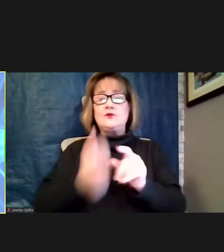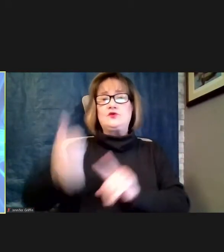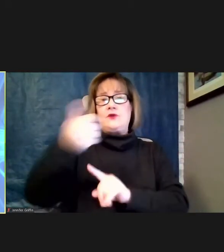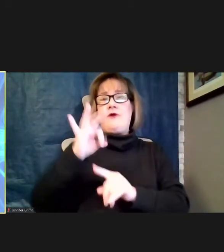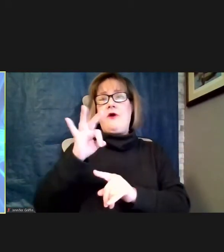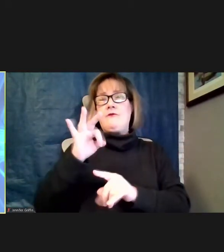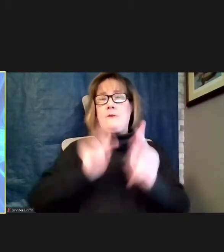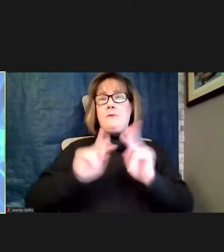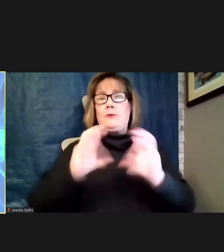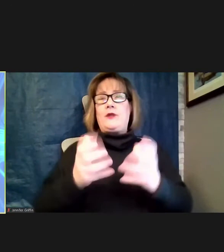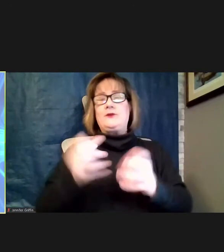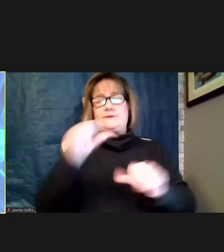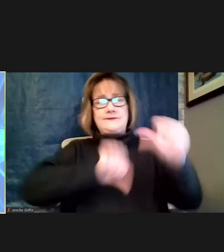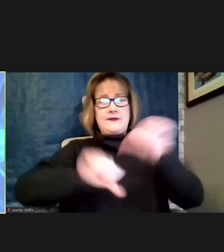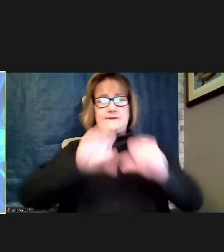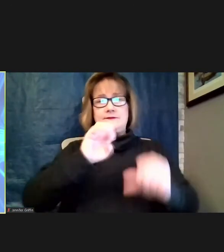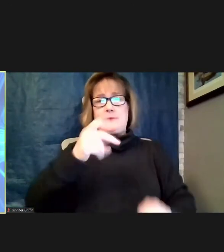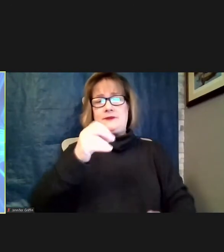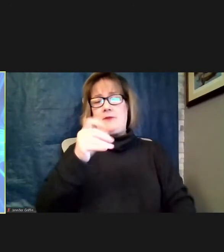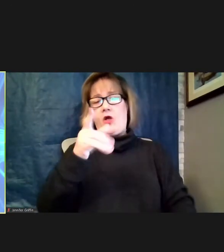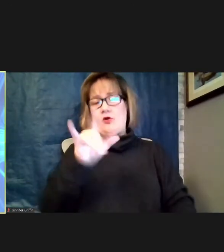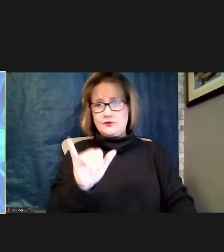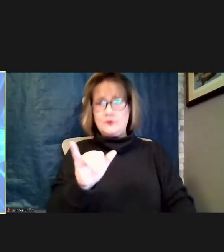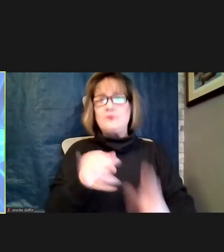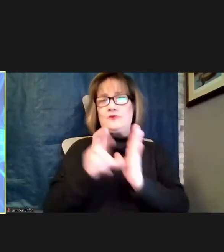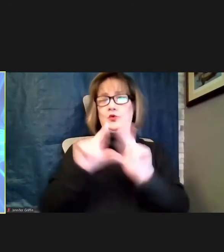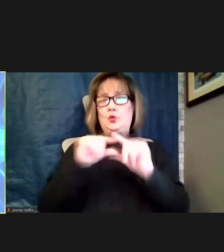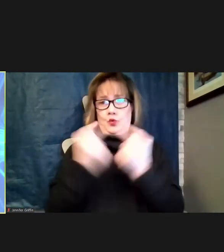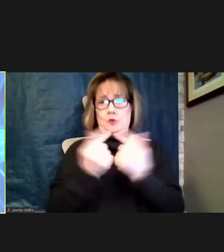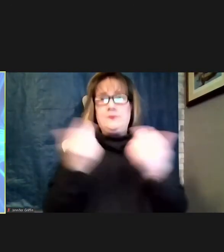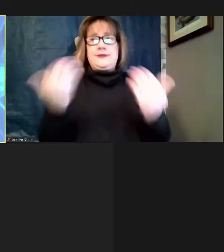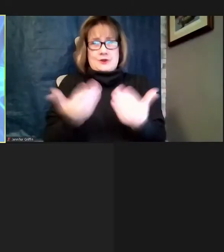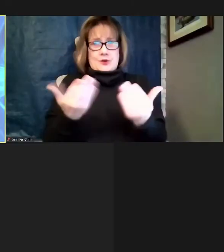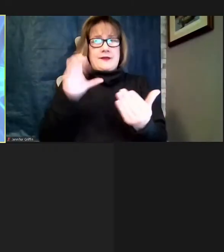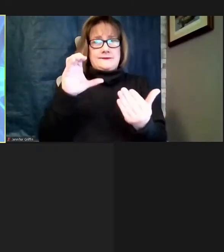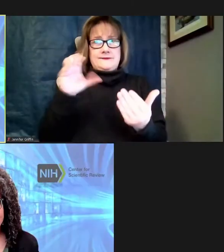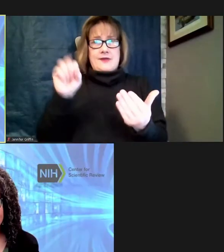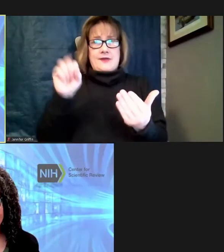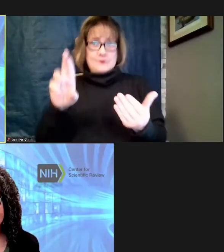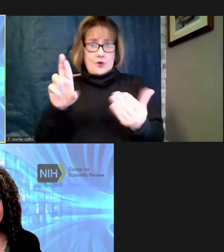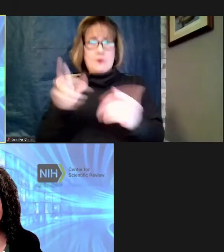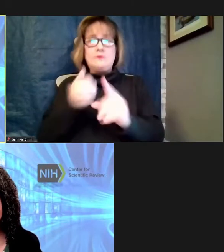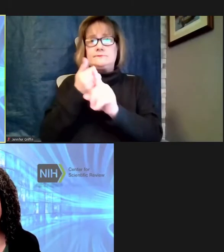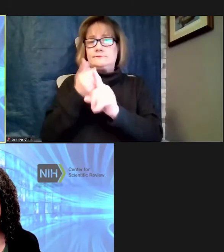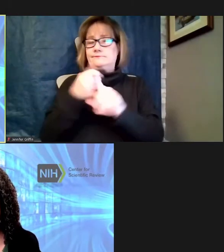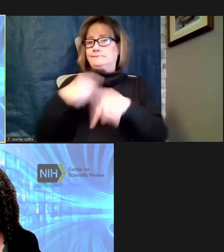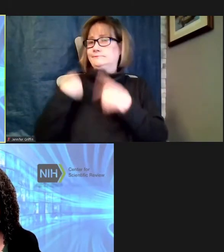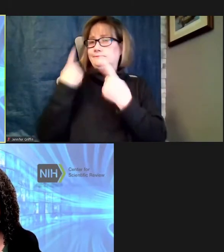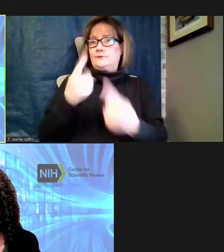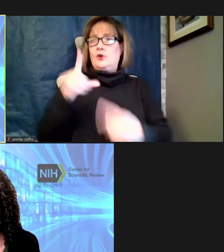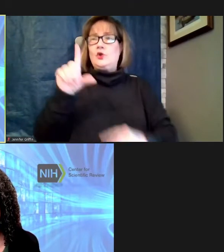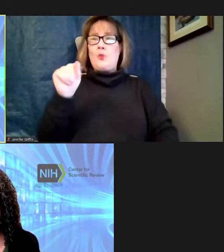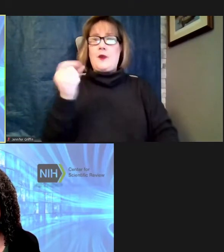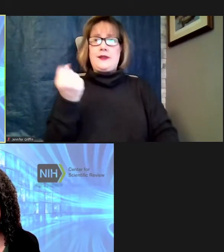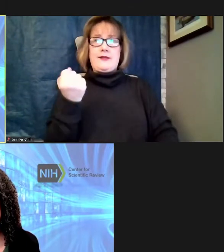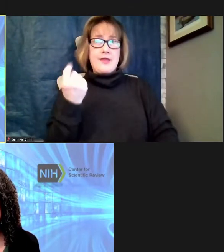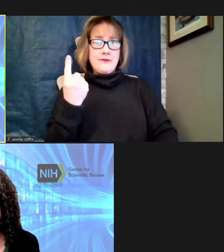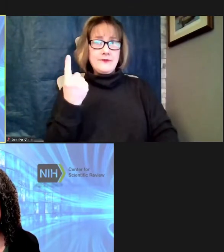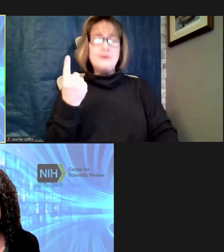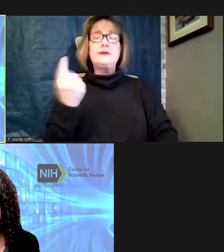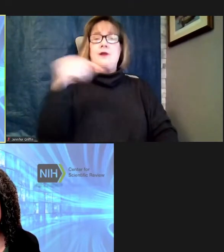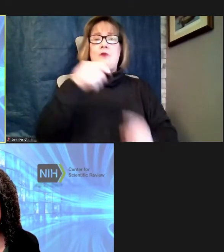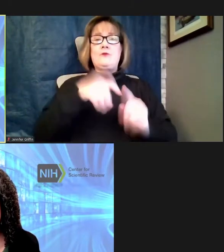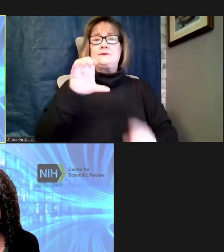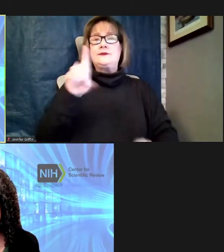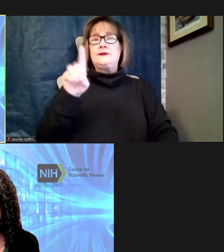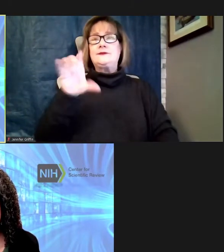Population Sciences and Epidemiology Integrated Review Group here at CSR. Dr. Steele's been at CSR since 2011 and comes to us from the